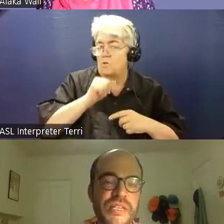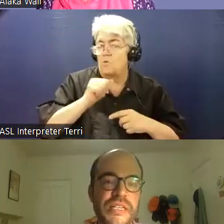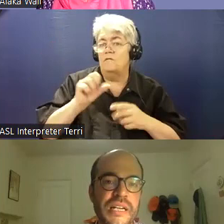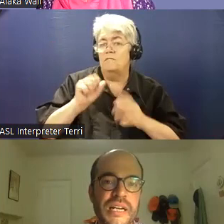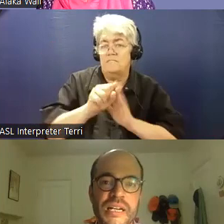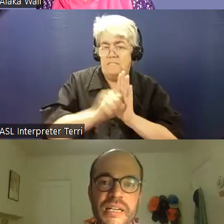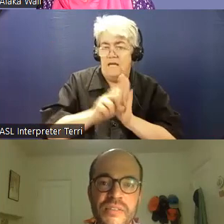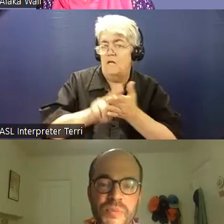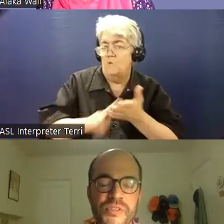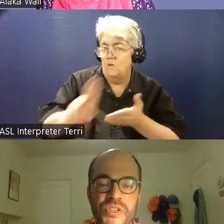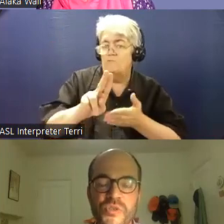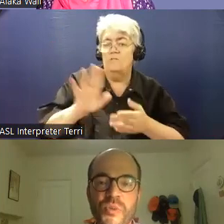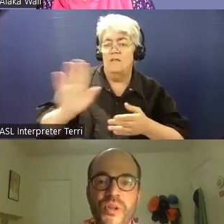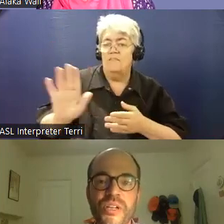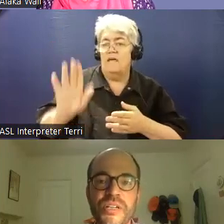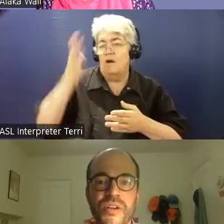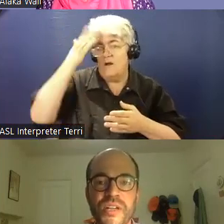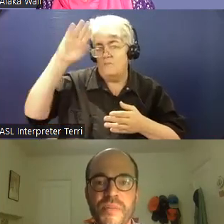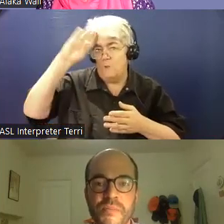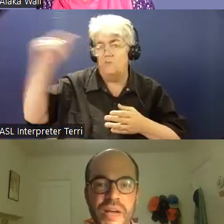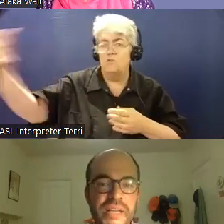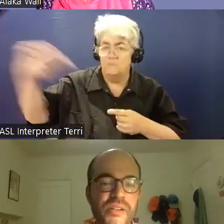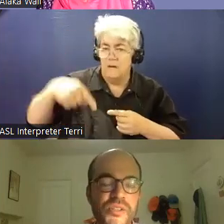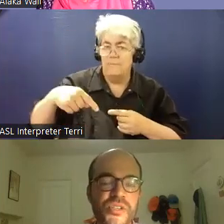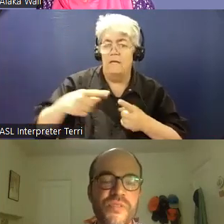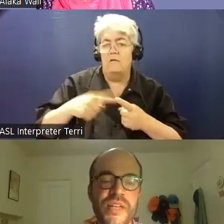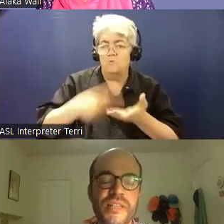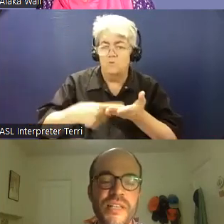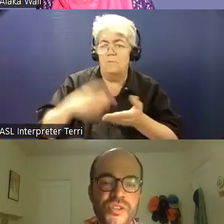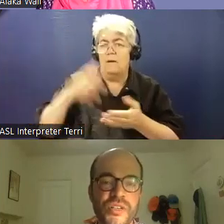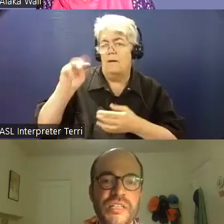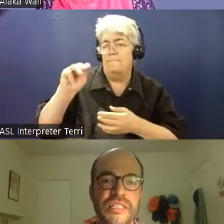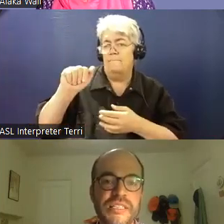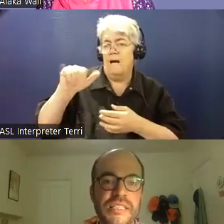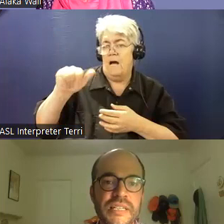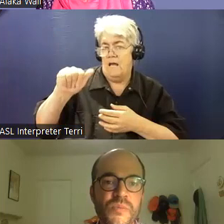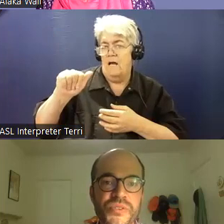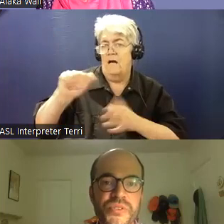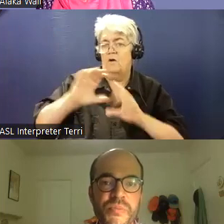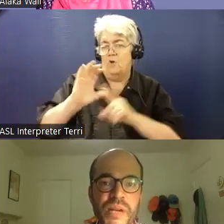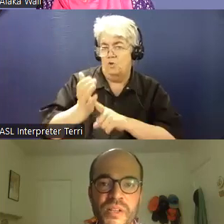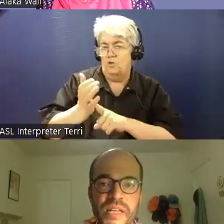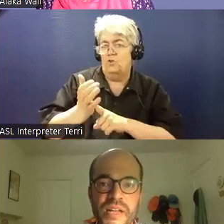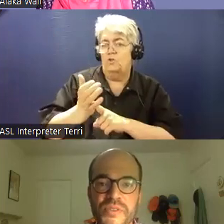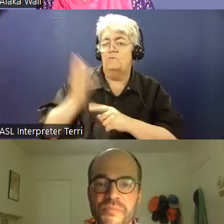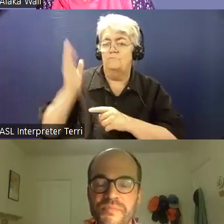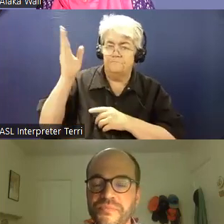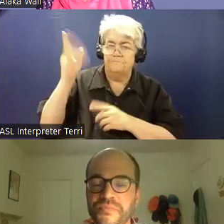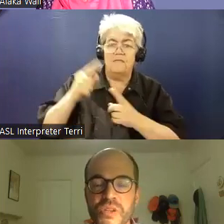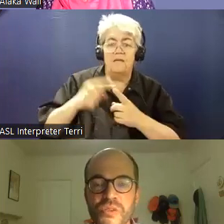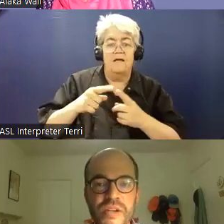own anthropologist Joel Polka talking about Maya culture for that lecture. It was, by all